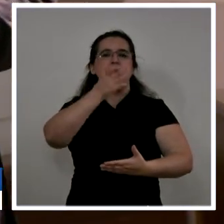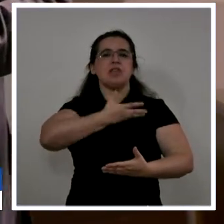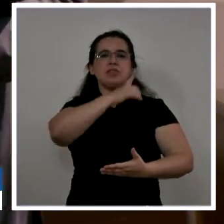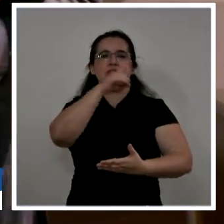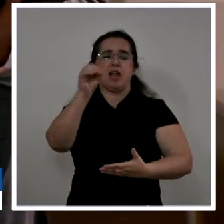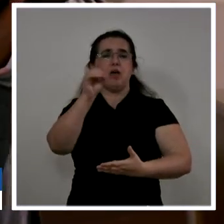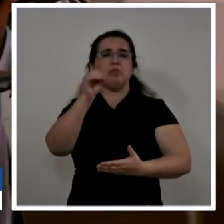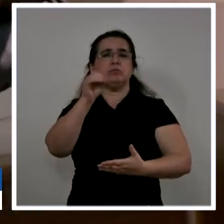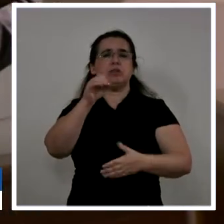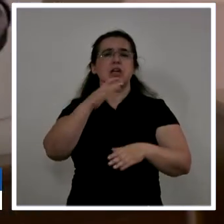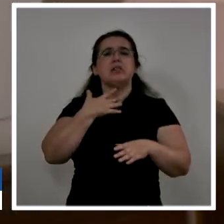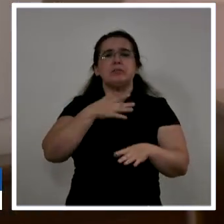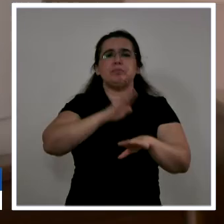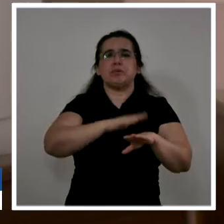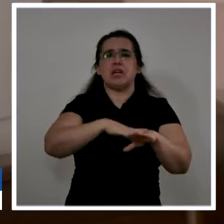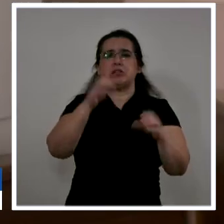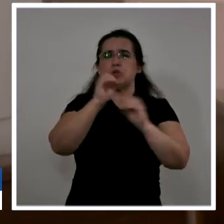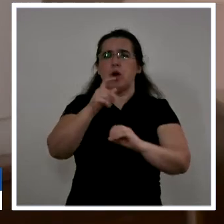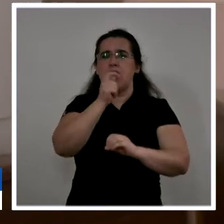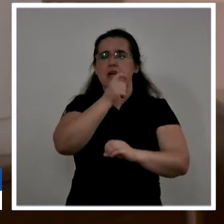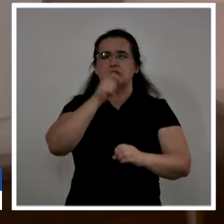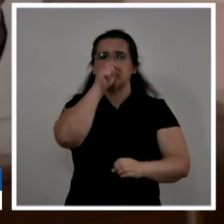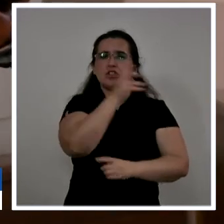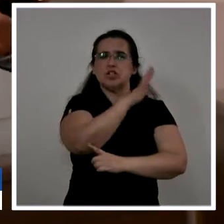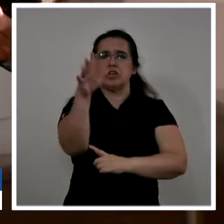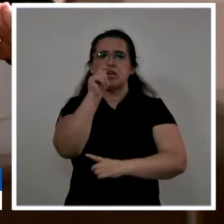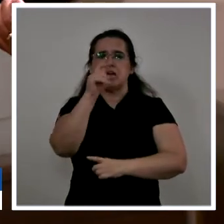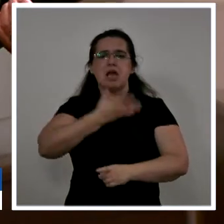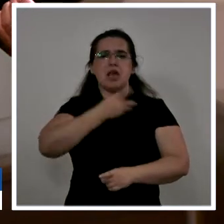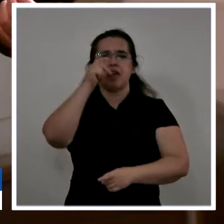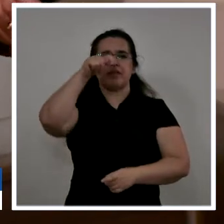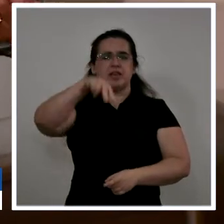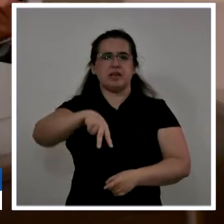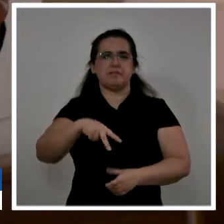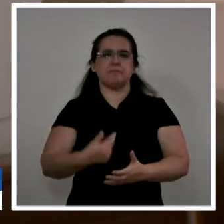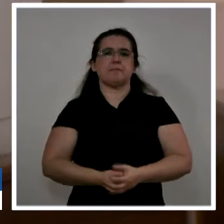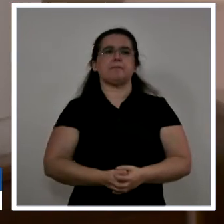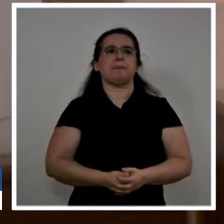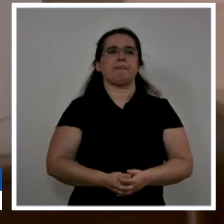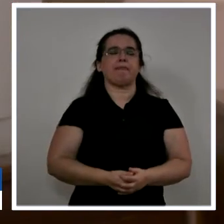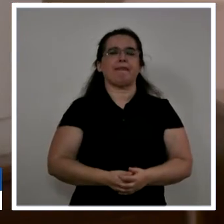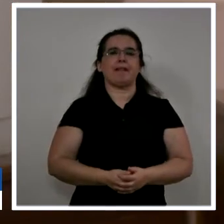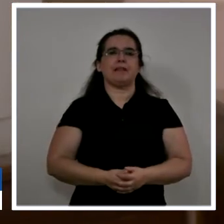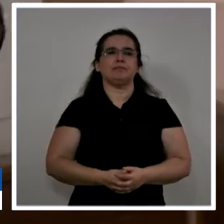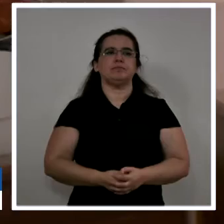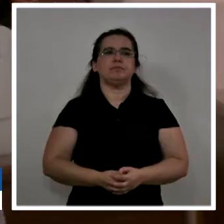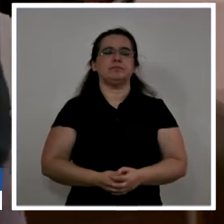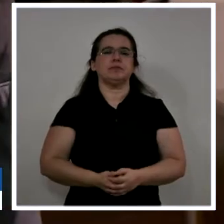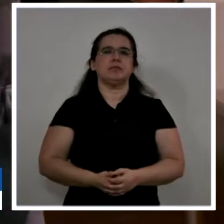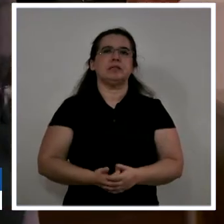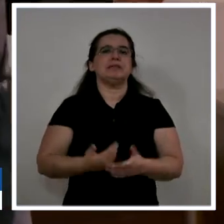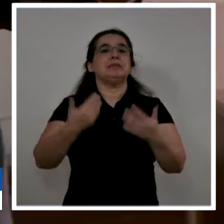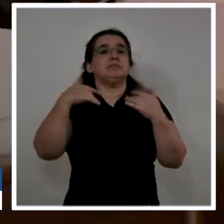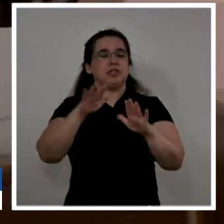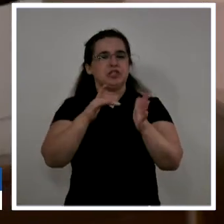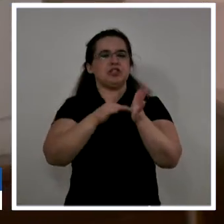Jesus accepted humanity when the race had been weakened by 4,000 years of sin. Mas